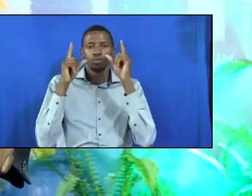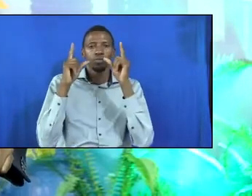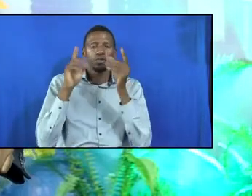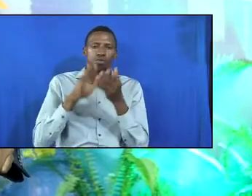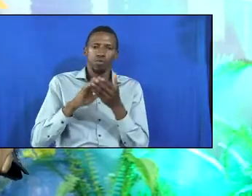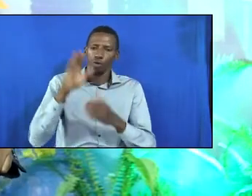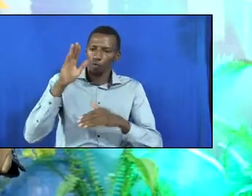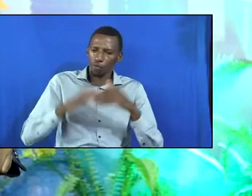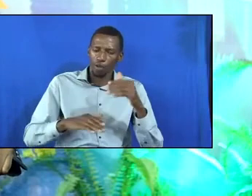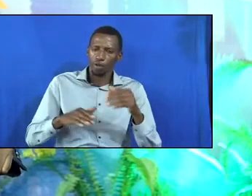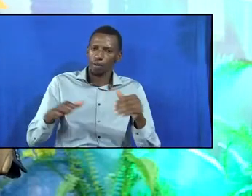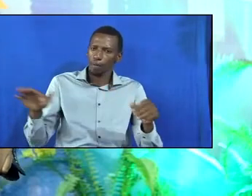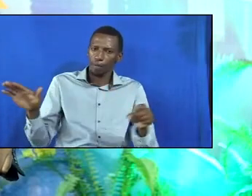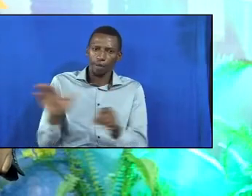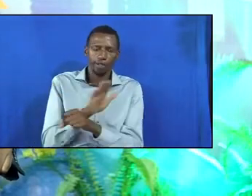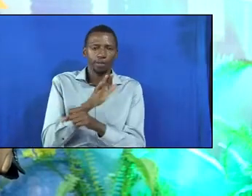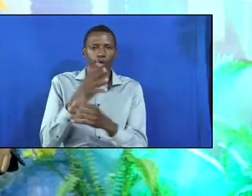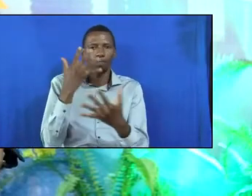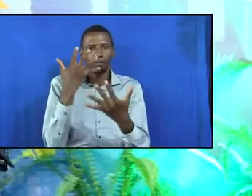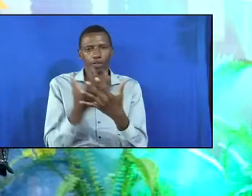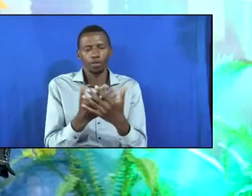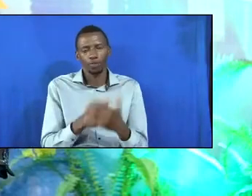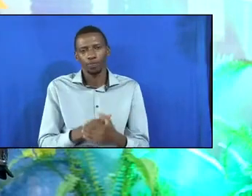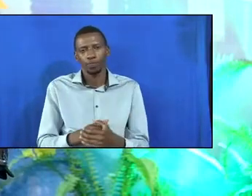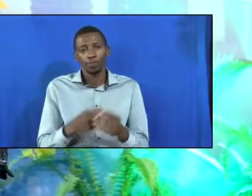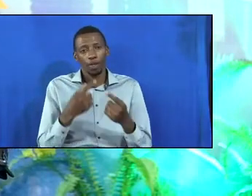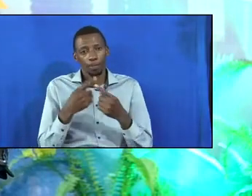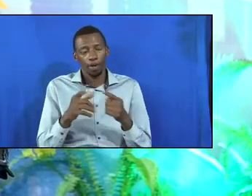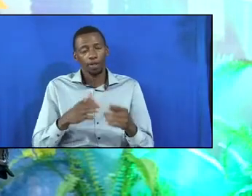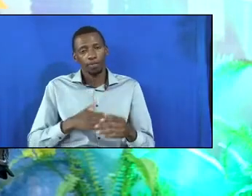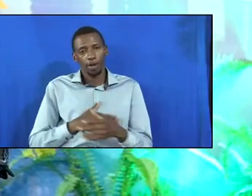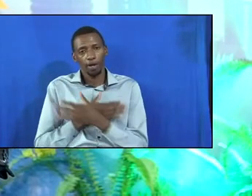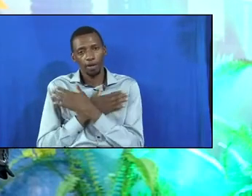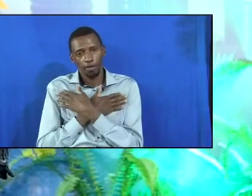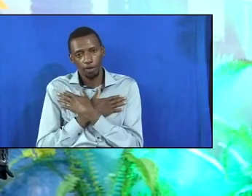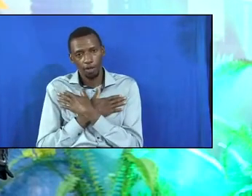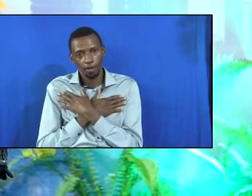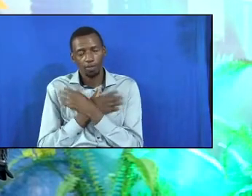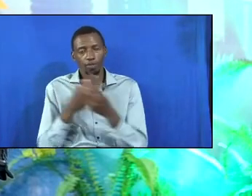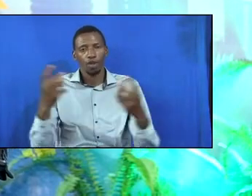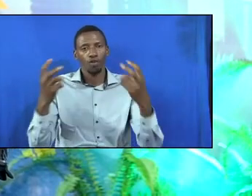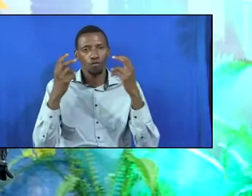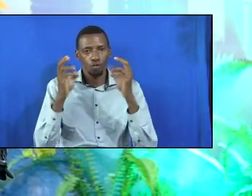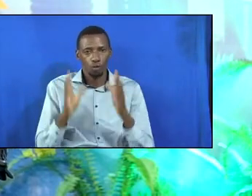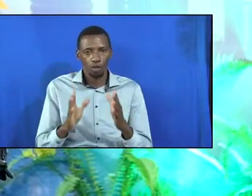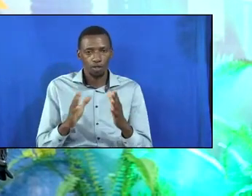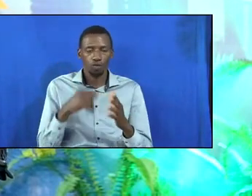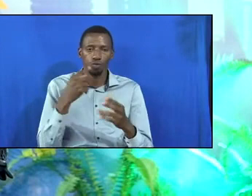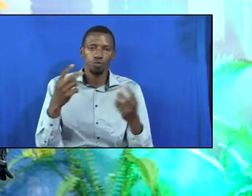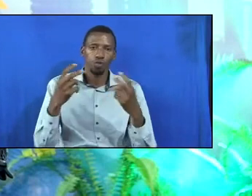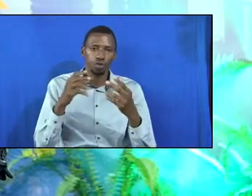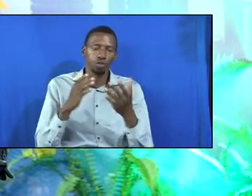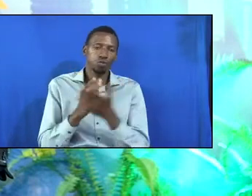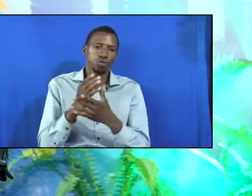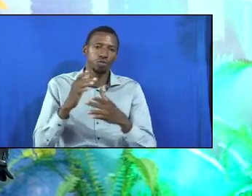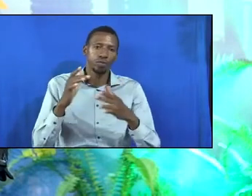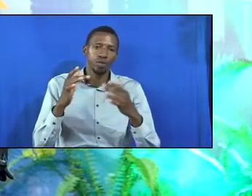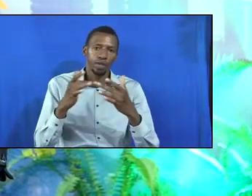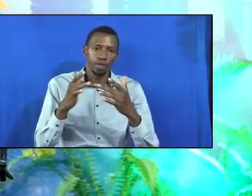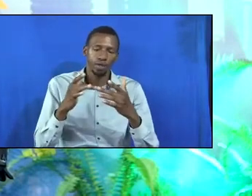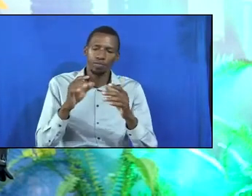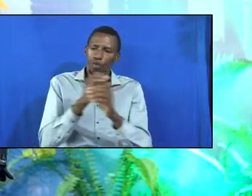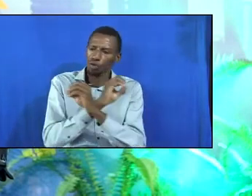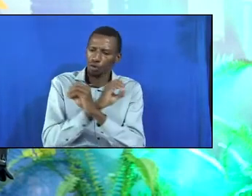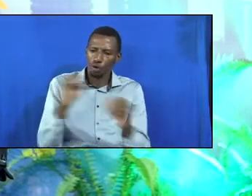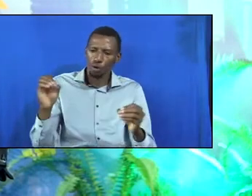But beloved brothers and sisters, my viewers online, no maximum prison in this world can keep out